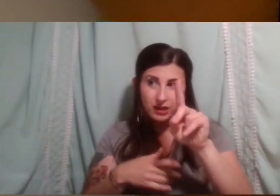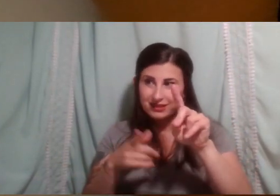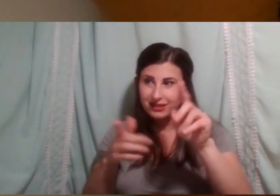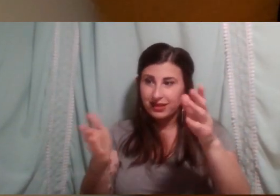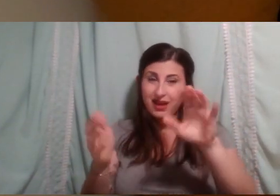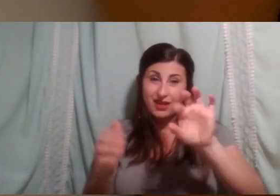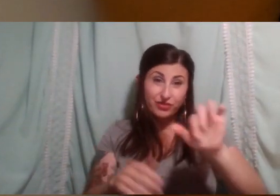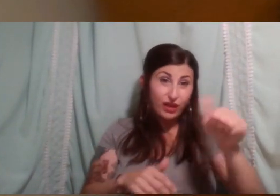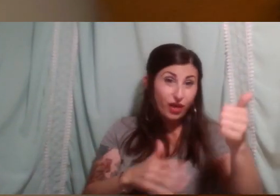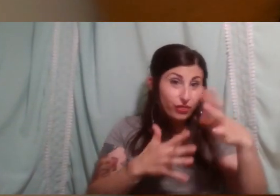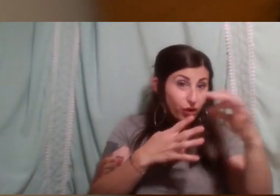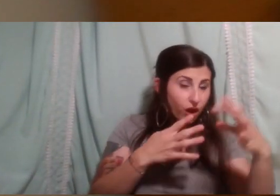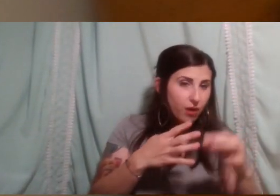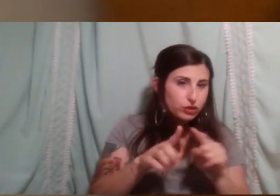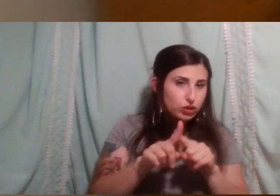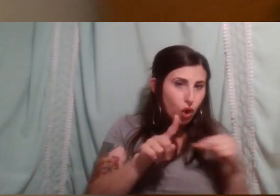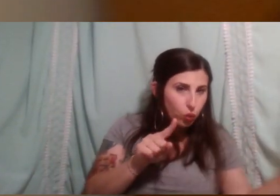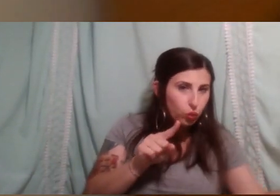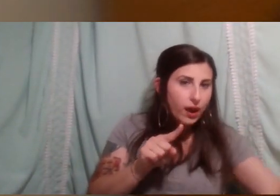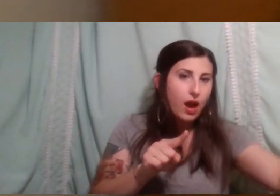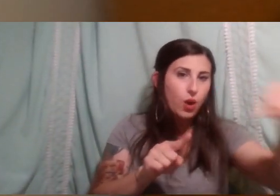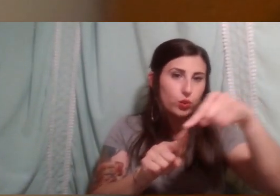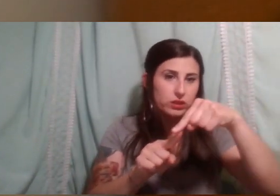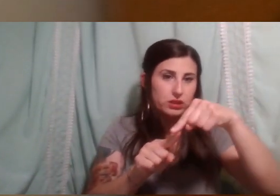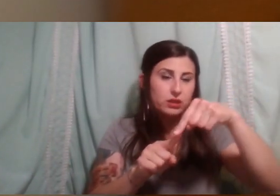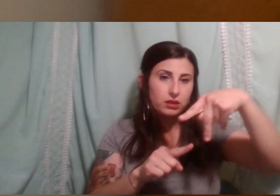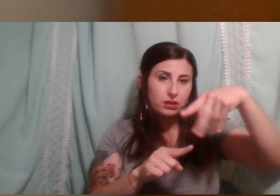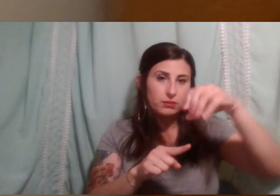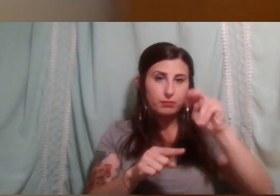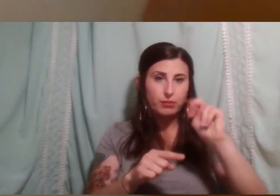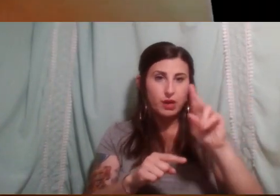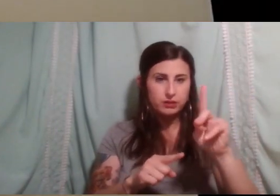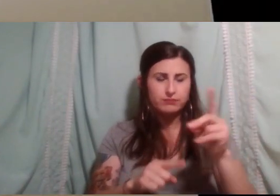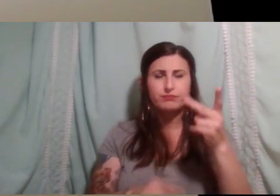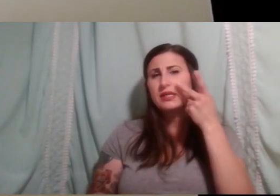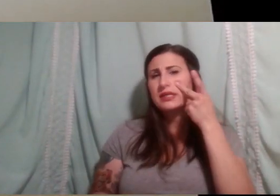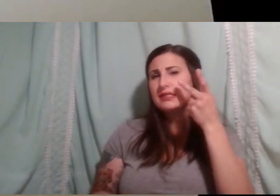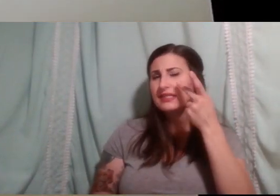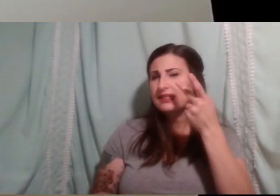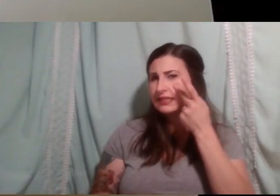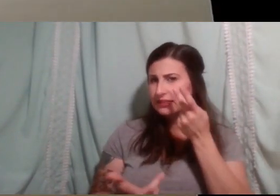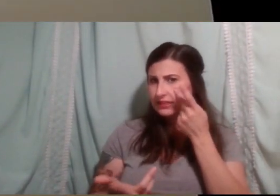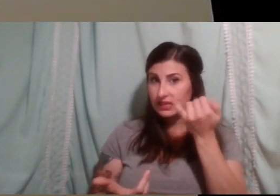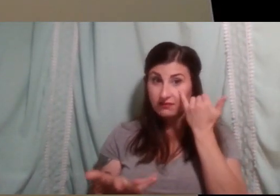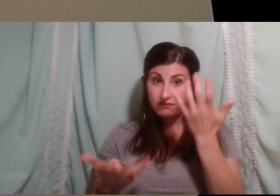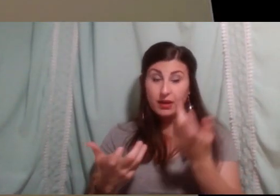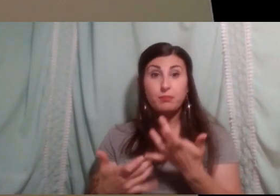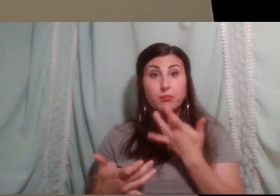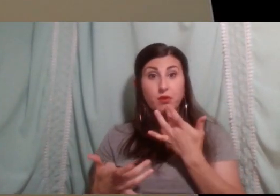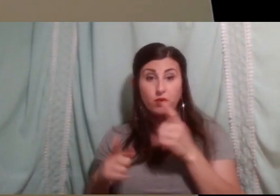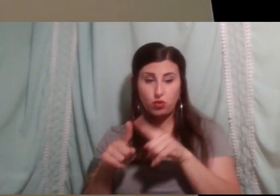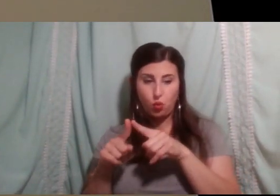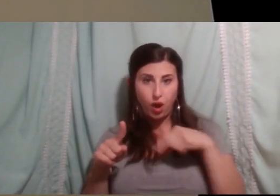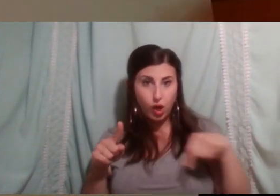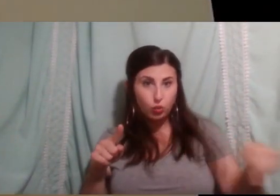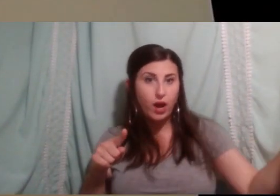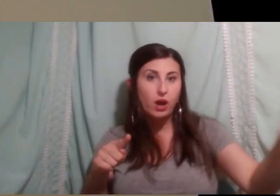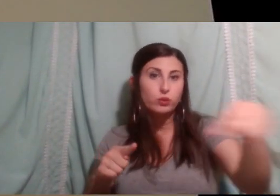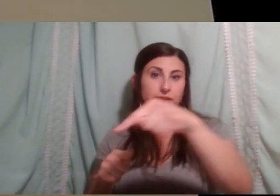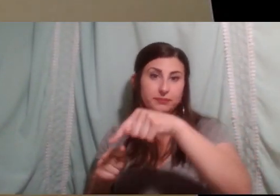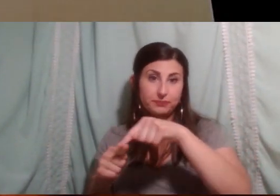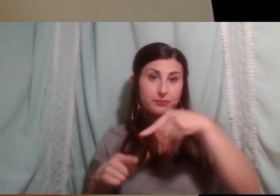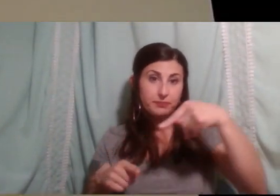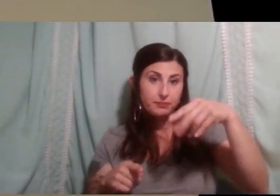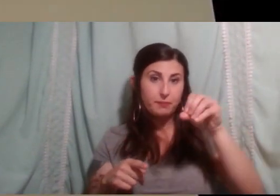and this will be around pond. Well, let's see how long it takes to get if I just wanted to go around the pond.